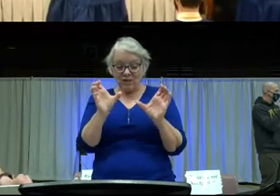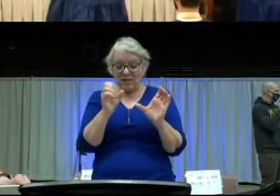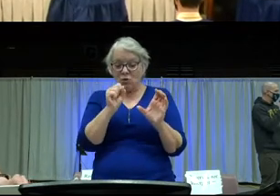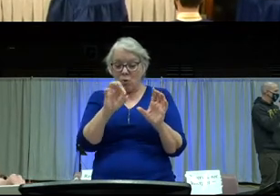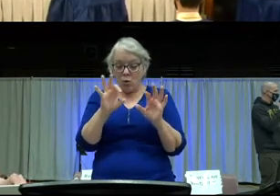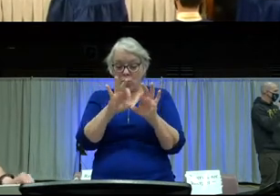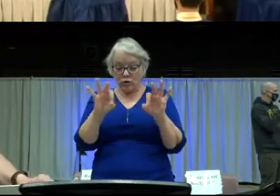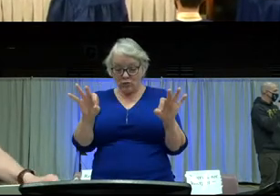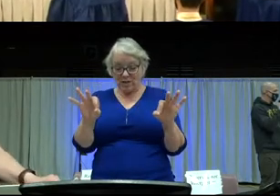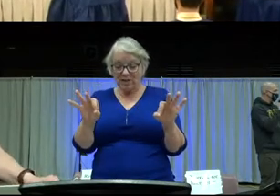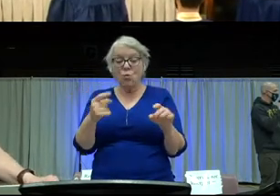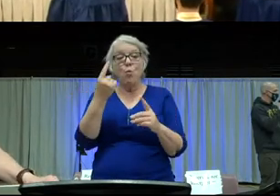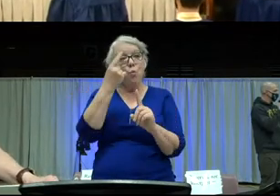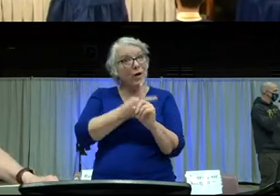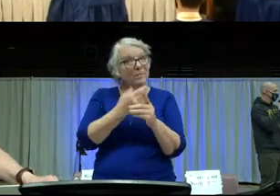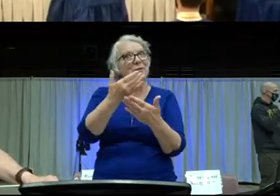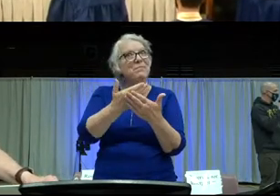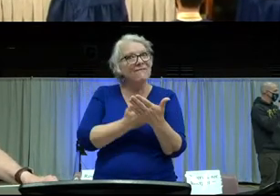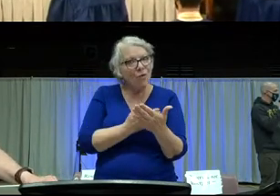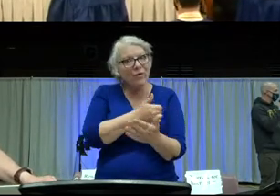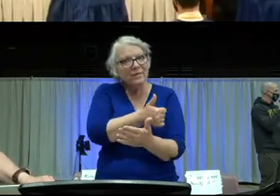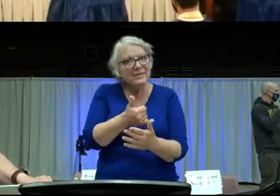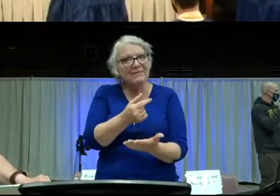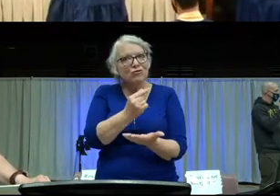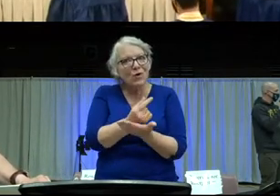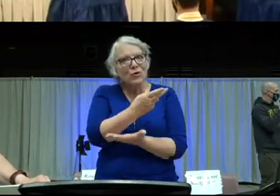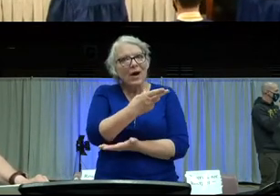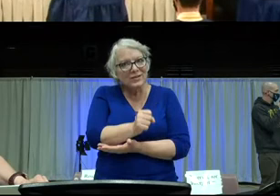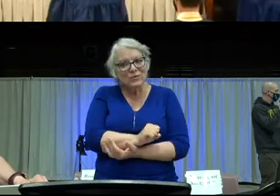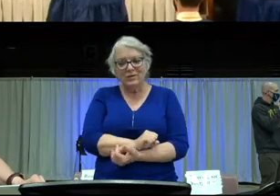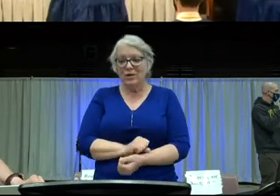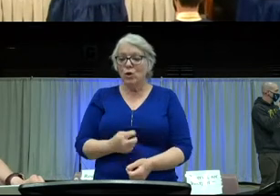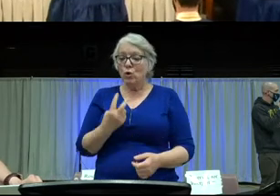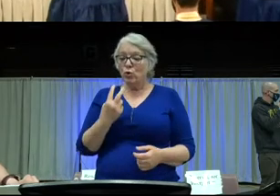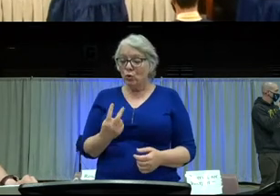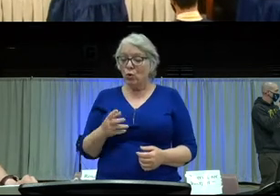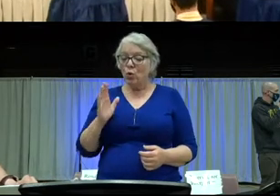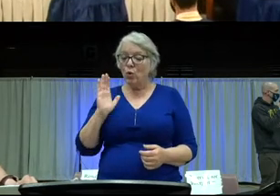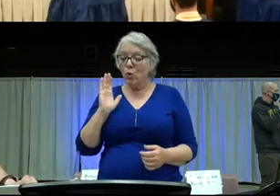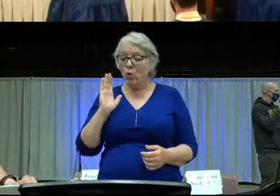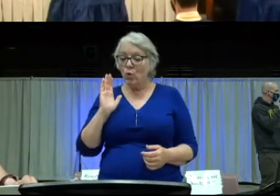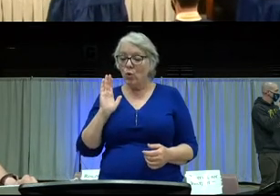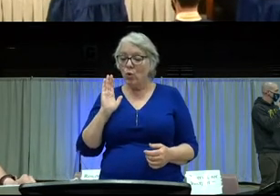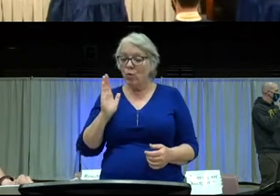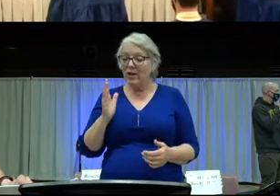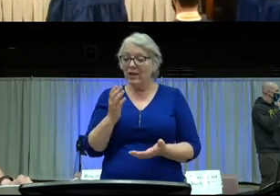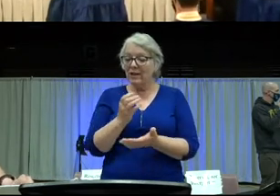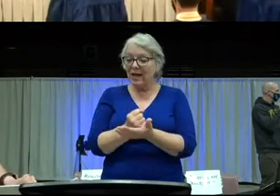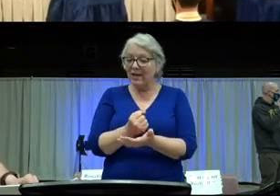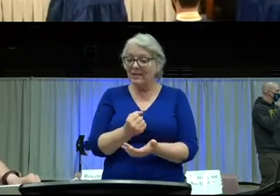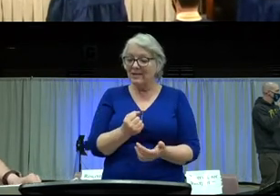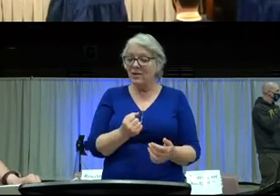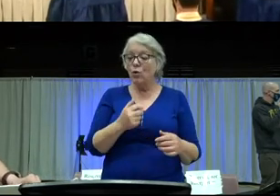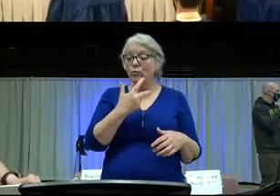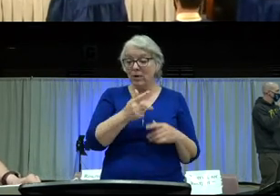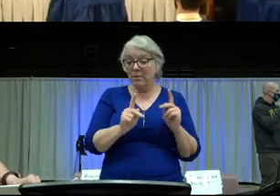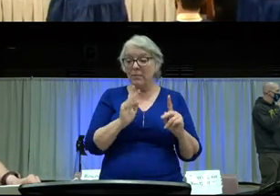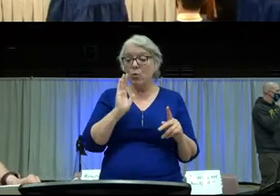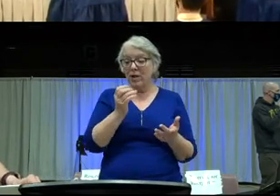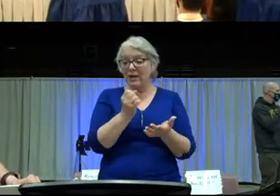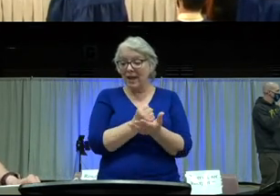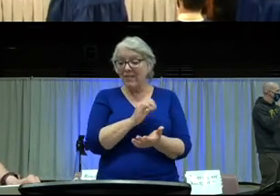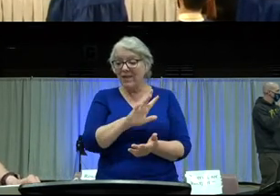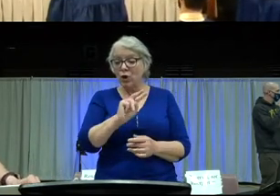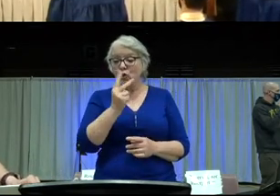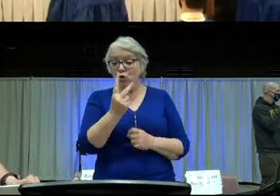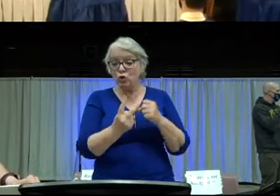dual credit, dual enrollment graduates are receiving their 2-year associate degree. Now stop and think about that. They